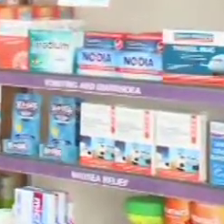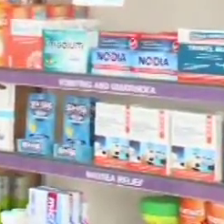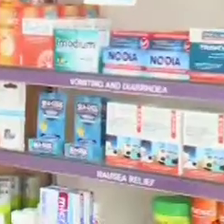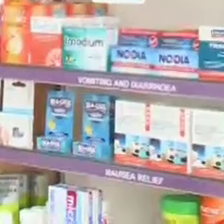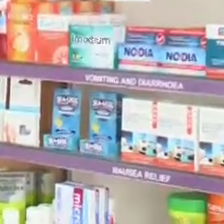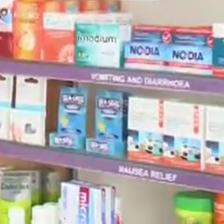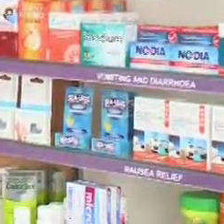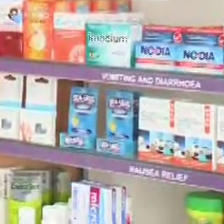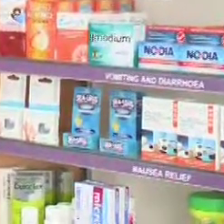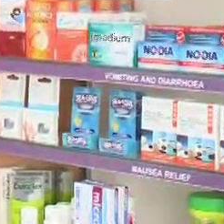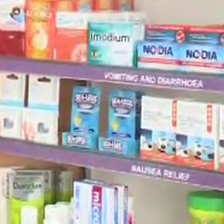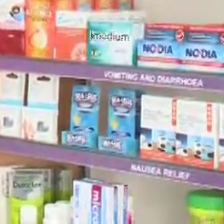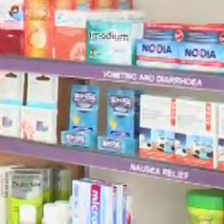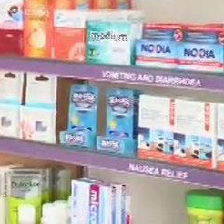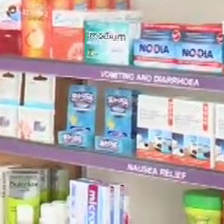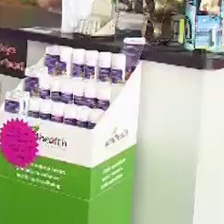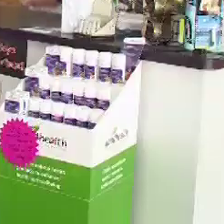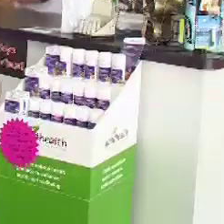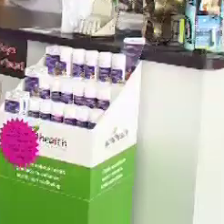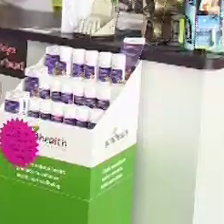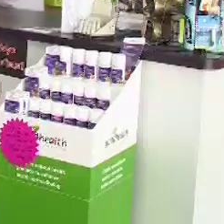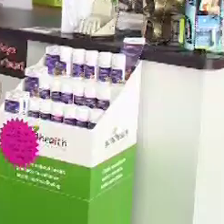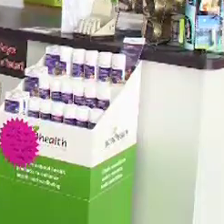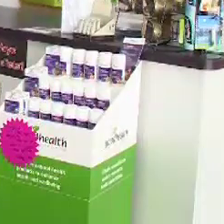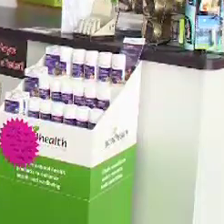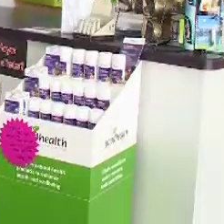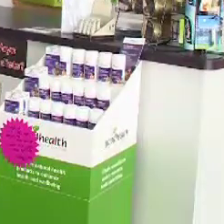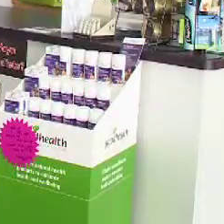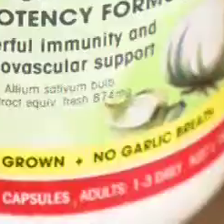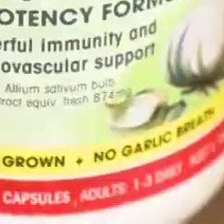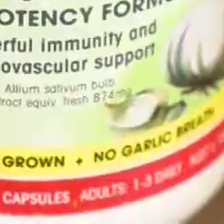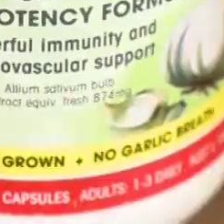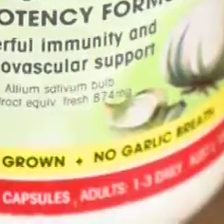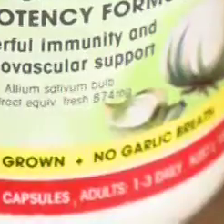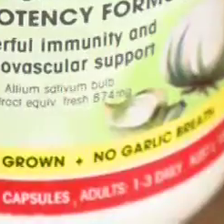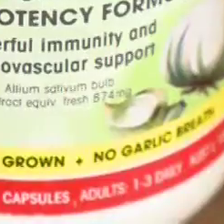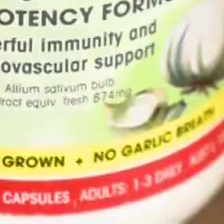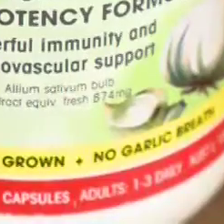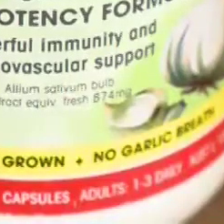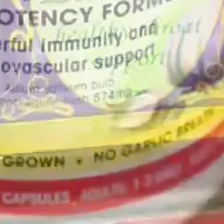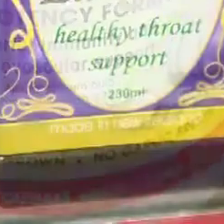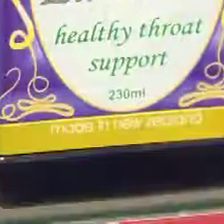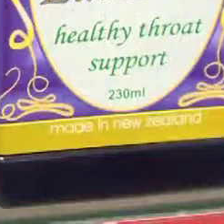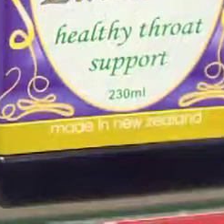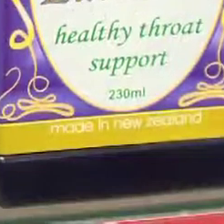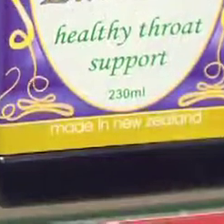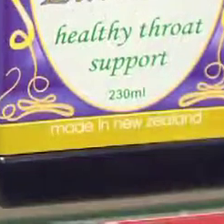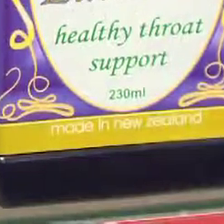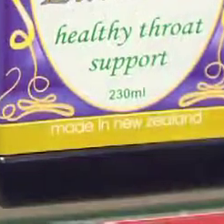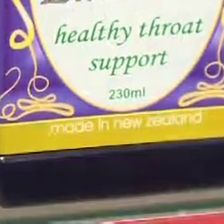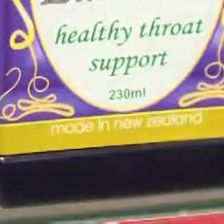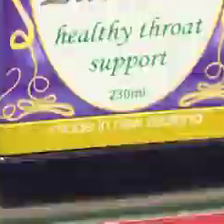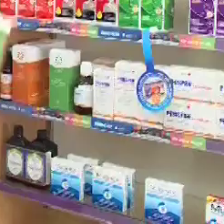I'm Caitlin, the naturopath here at Staywell Pharmacy. Working with the pharmacist, I use herbal and nutritional medicine to recommend